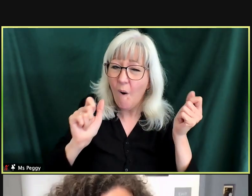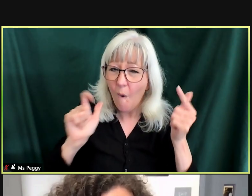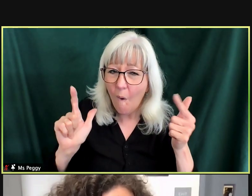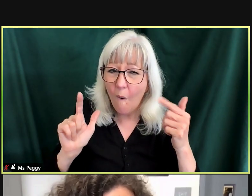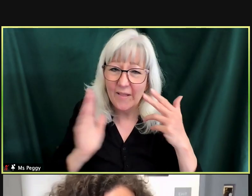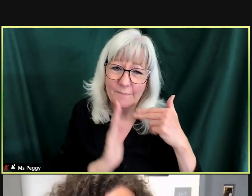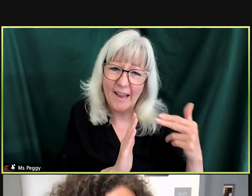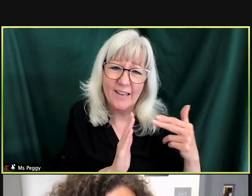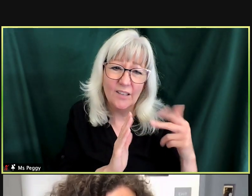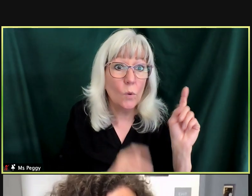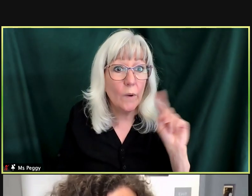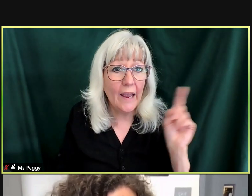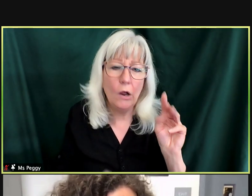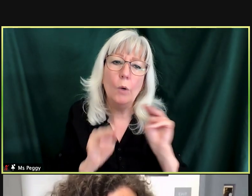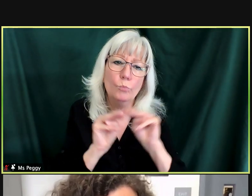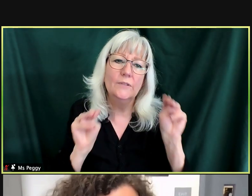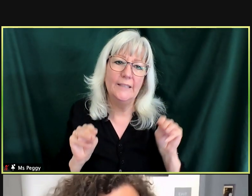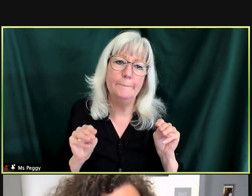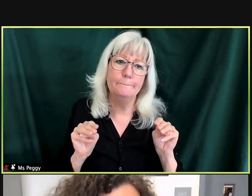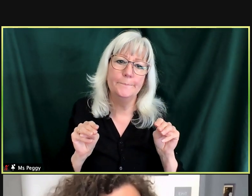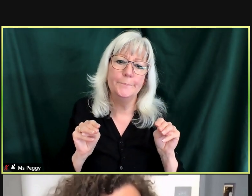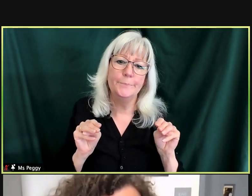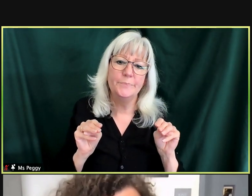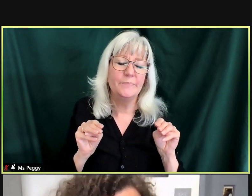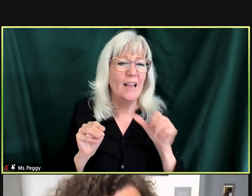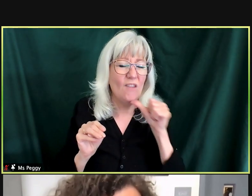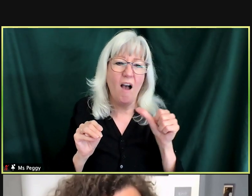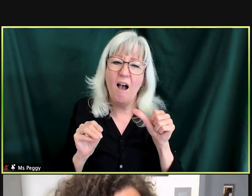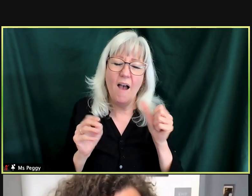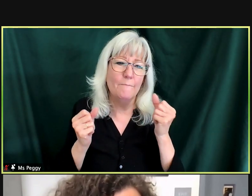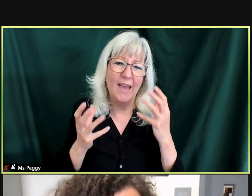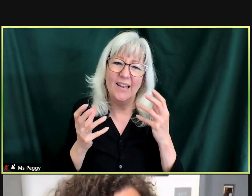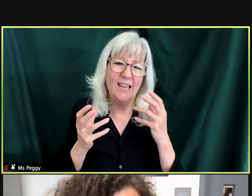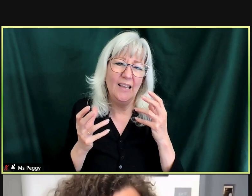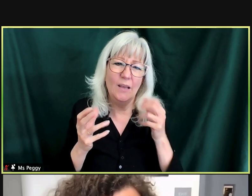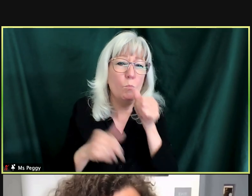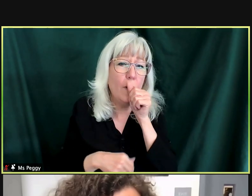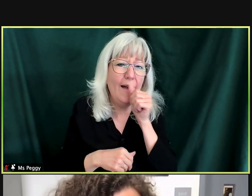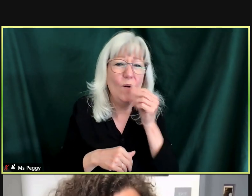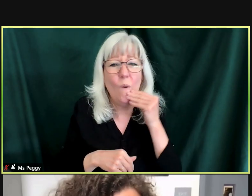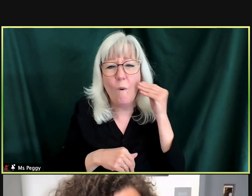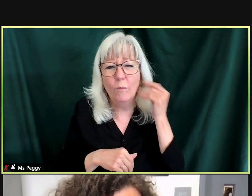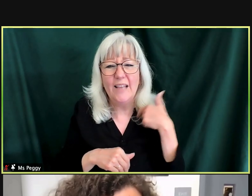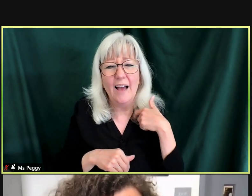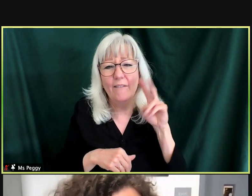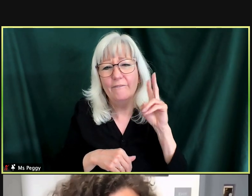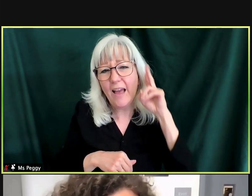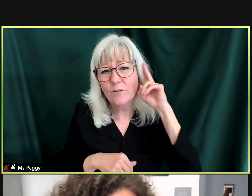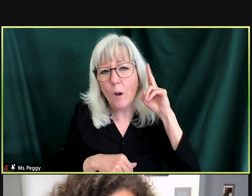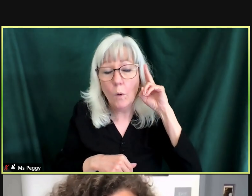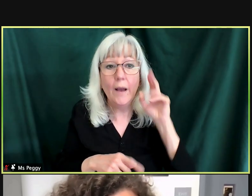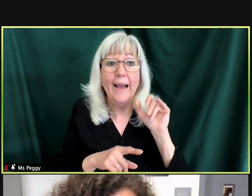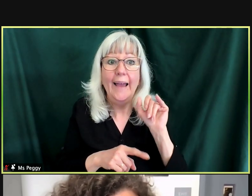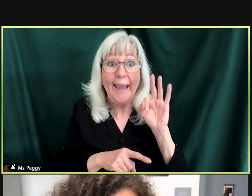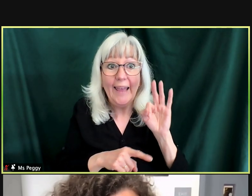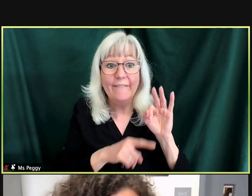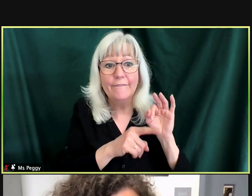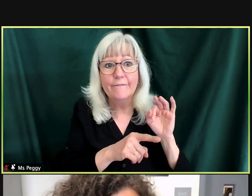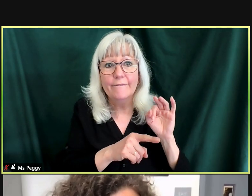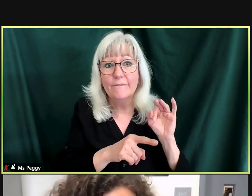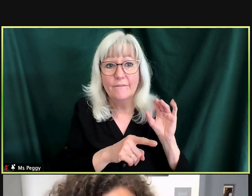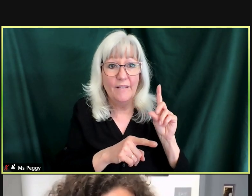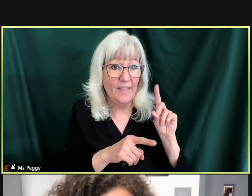museums now. There's not going to be like, there's very few private houses that own something like that. And if they do, they probably don't have it on the